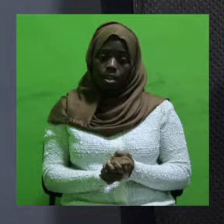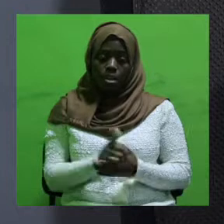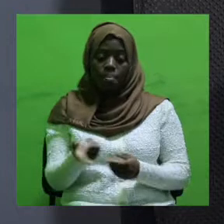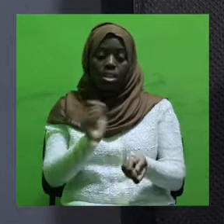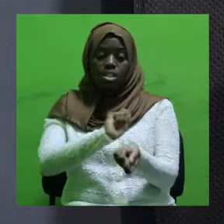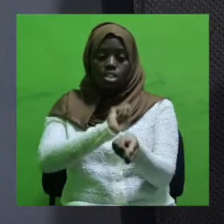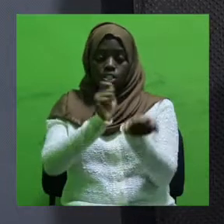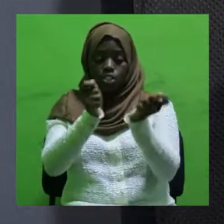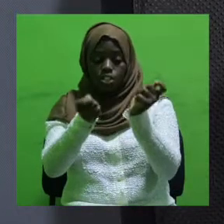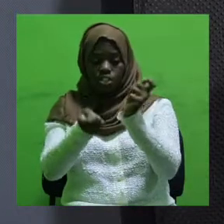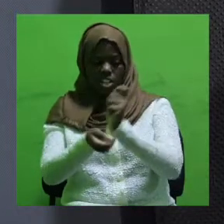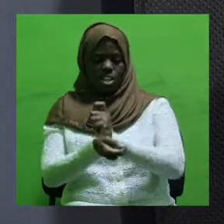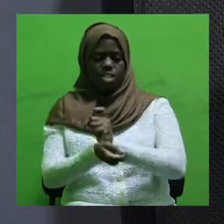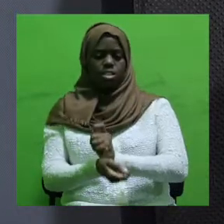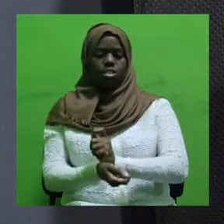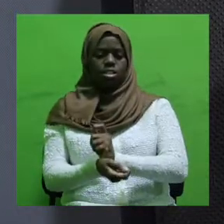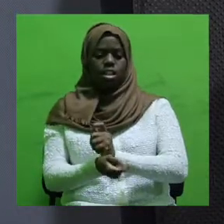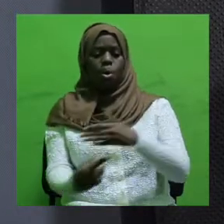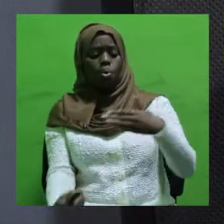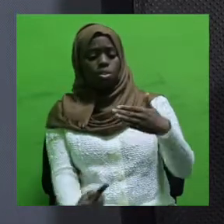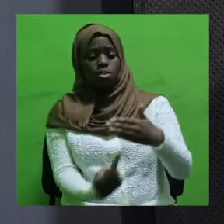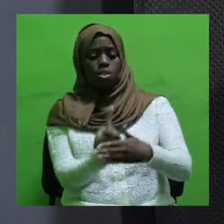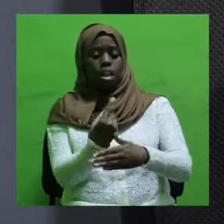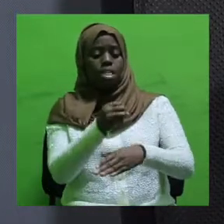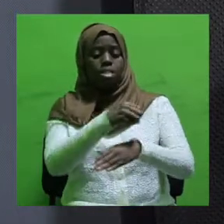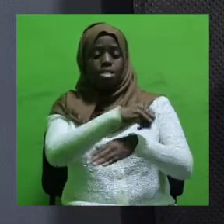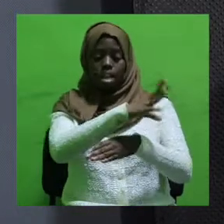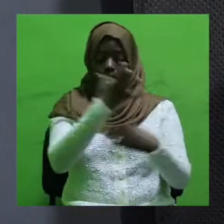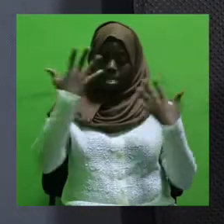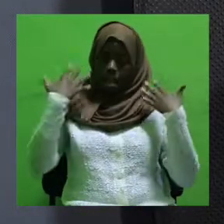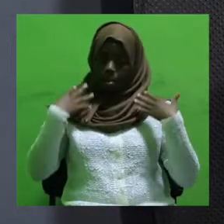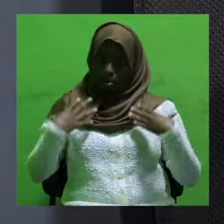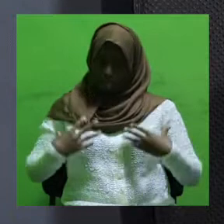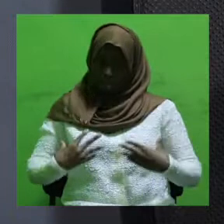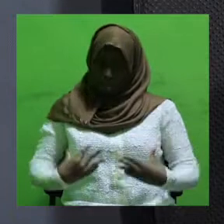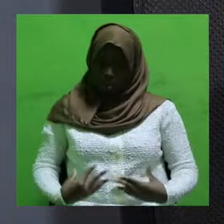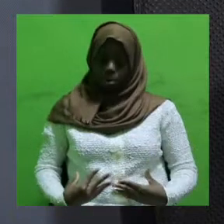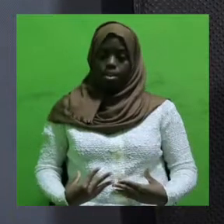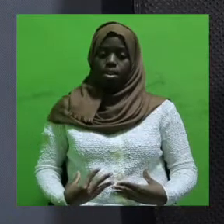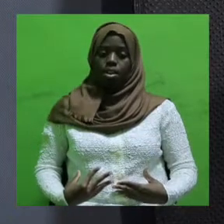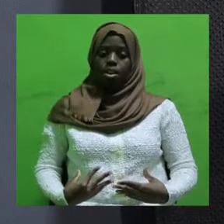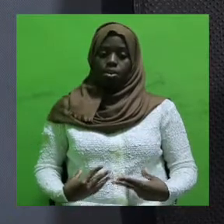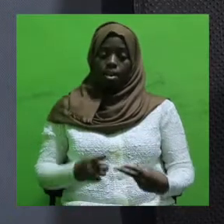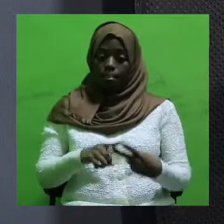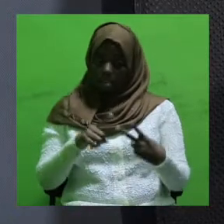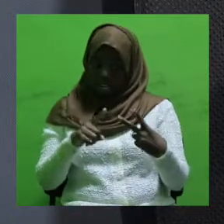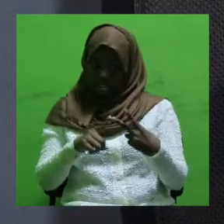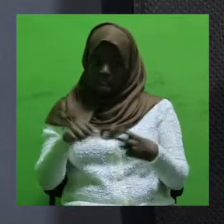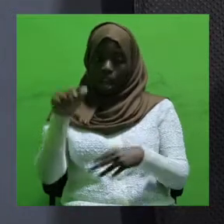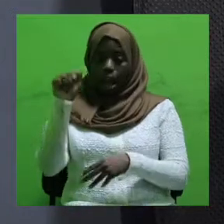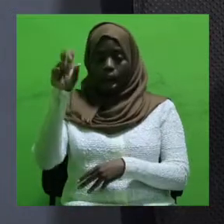are metabolic, that is, they have been changed inside the body. As we all know, there are two types of